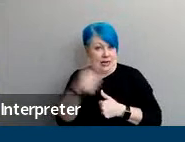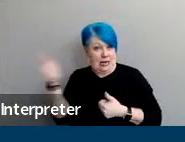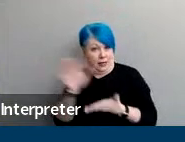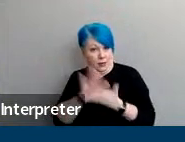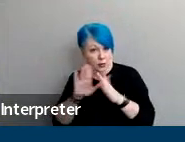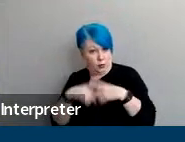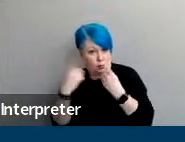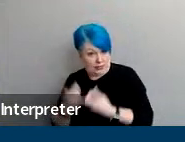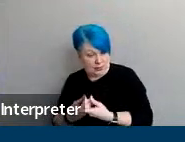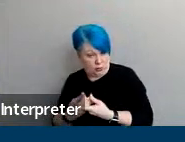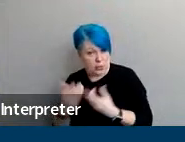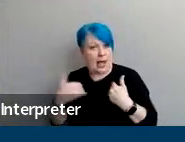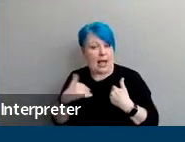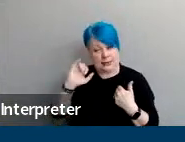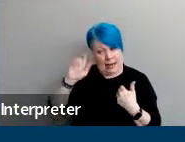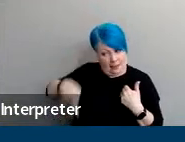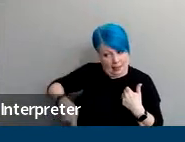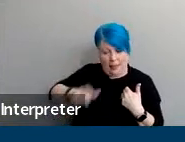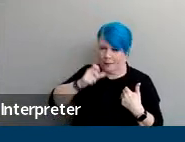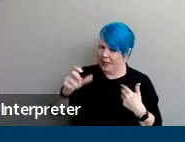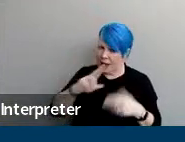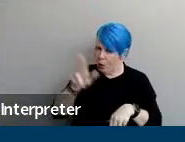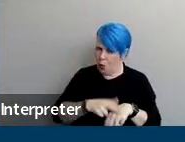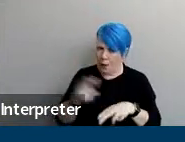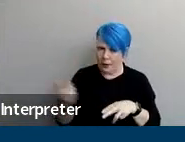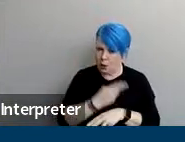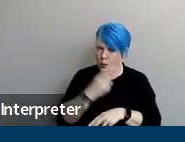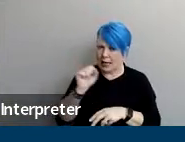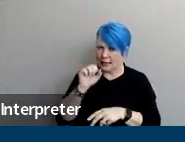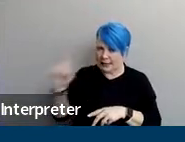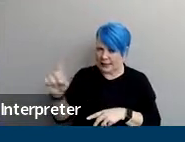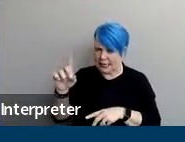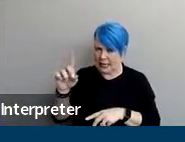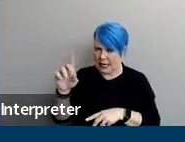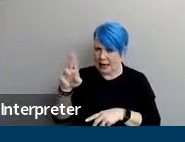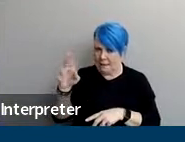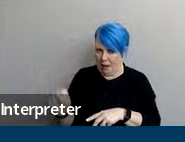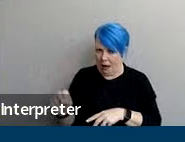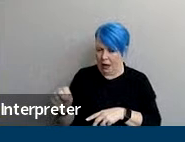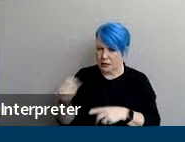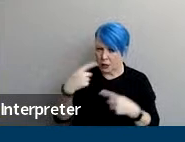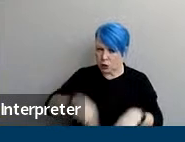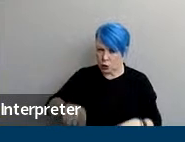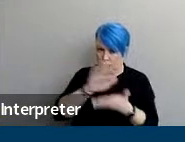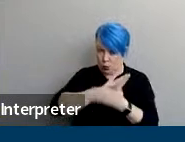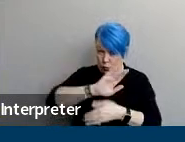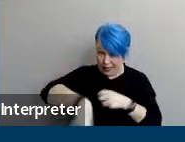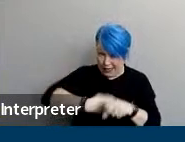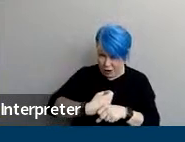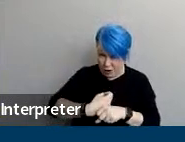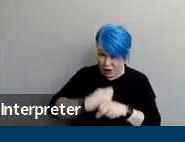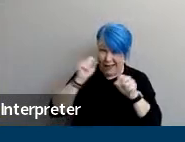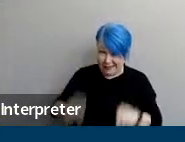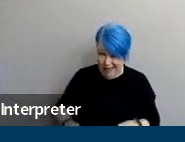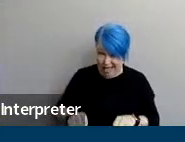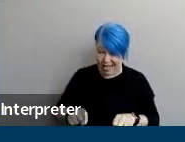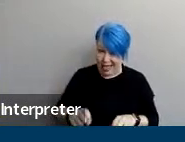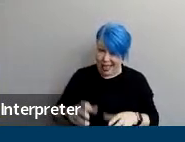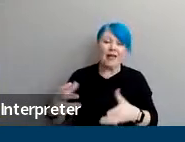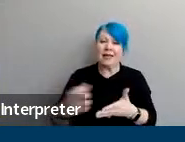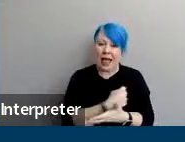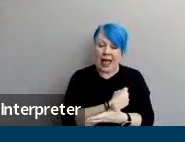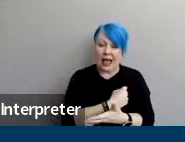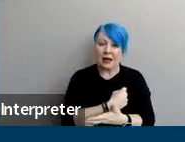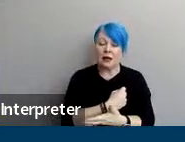normally get an SSD bus during school year. Do they get an SSD bus during the summer school? So when they would have to qualify